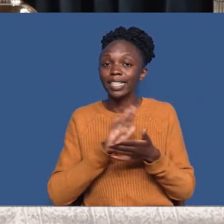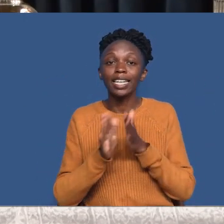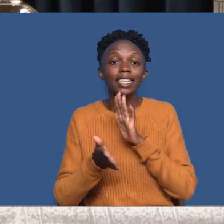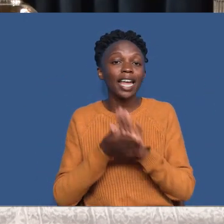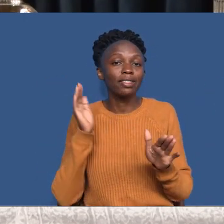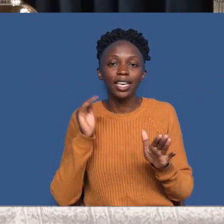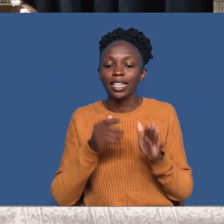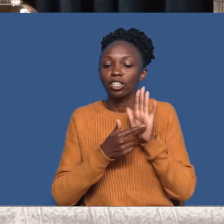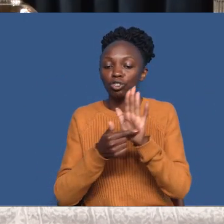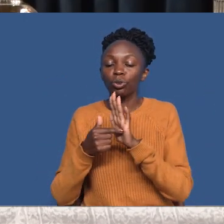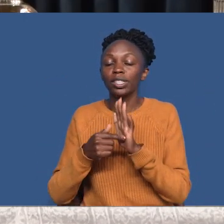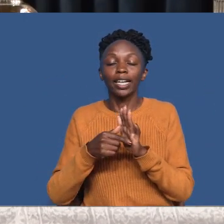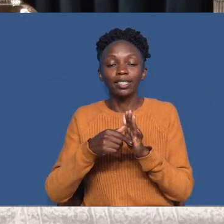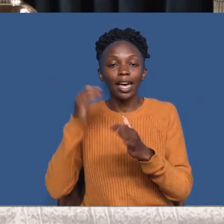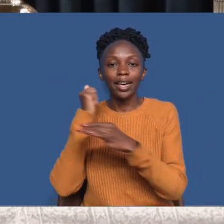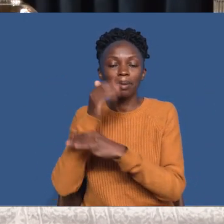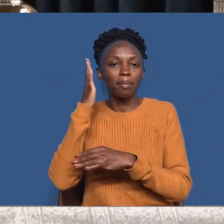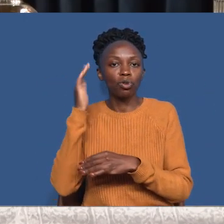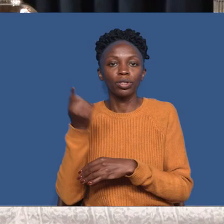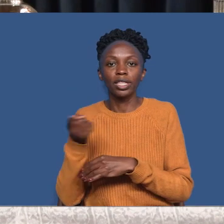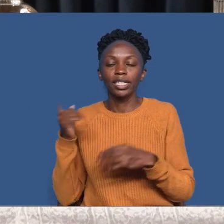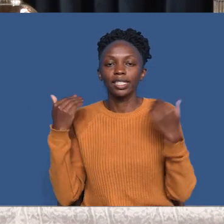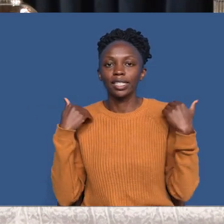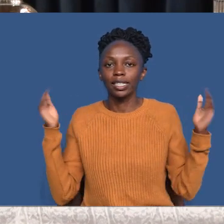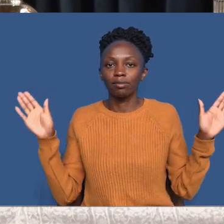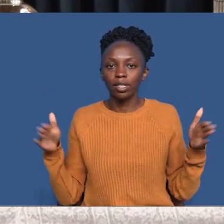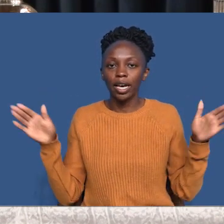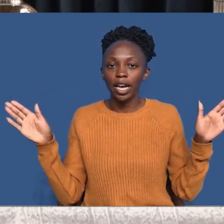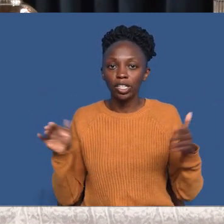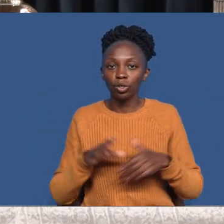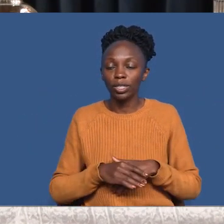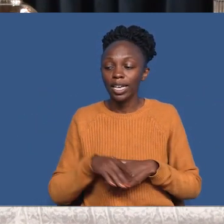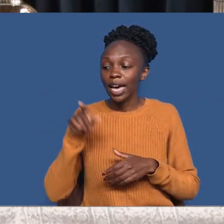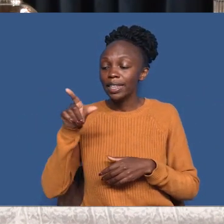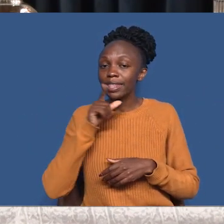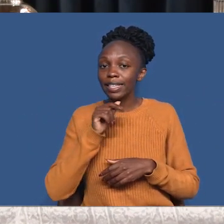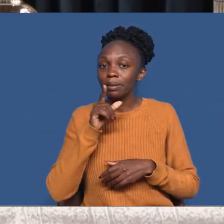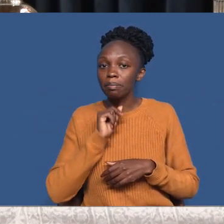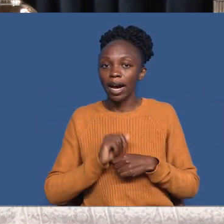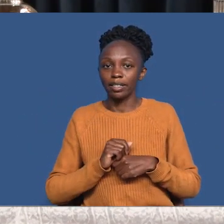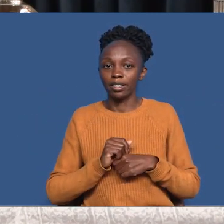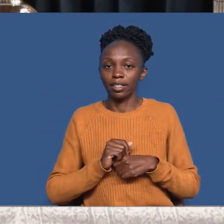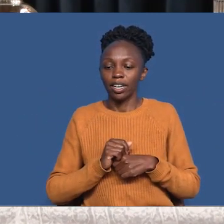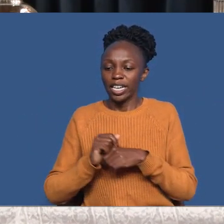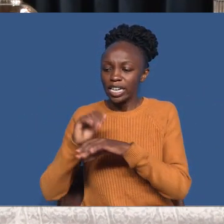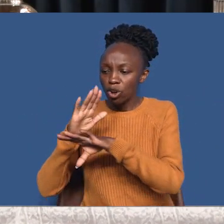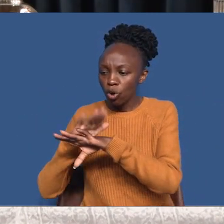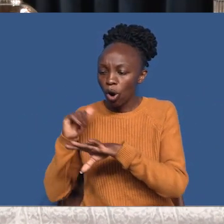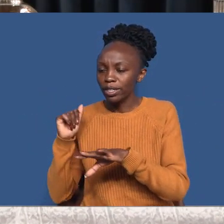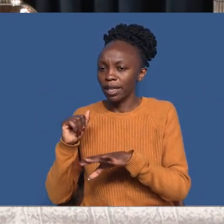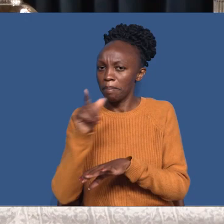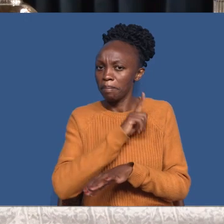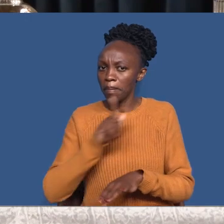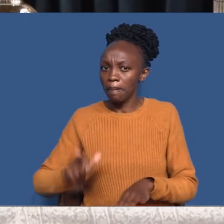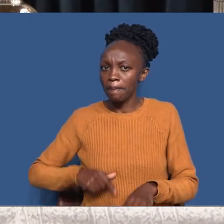he knew. But look at this man. He even calls them my Lord.